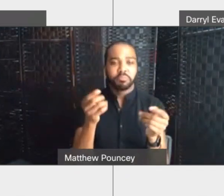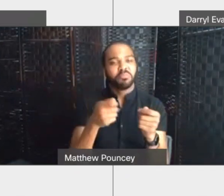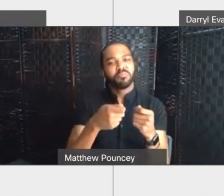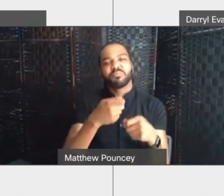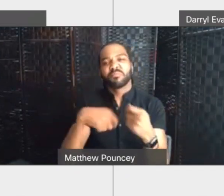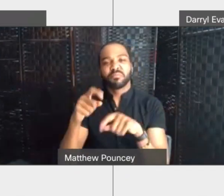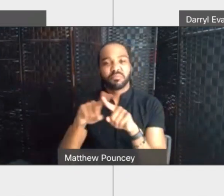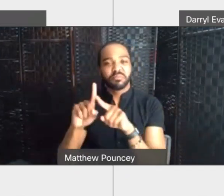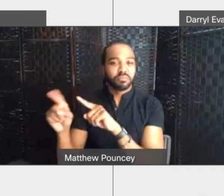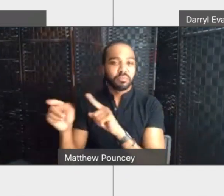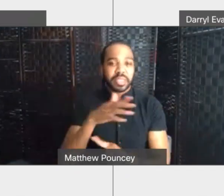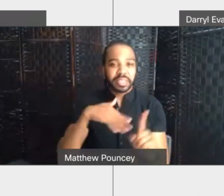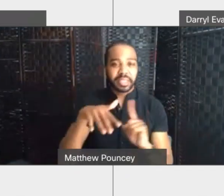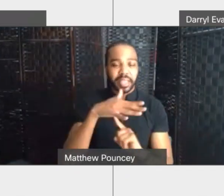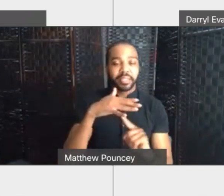and